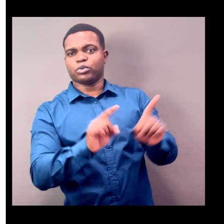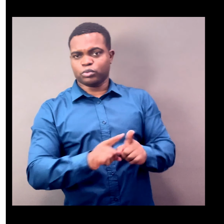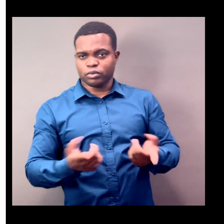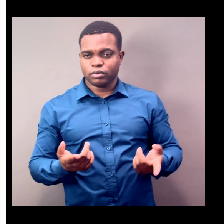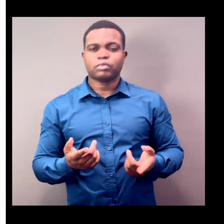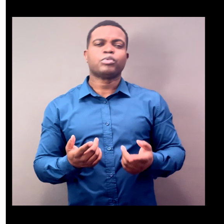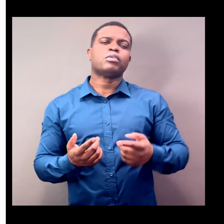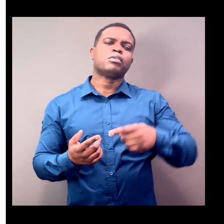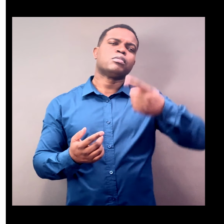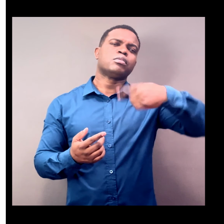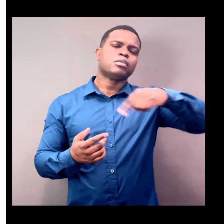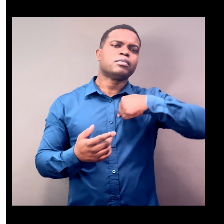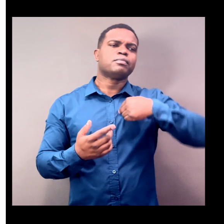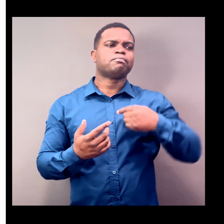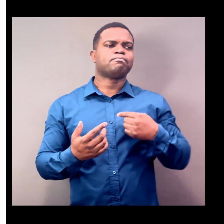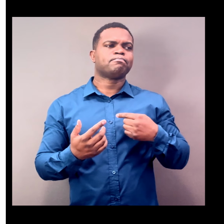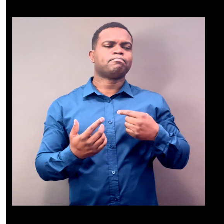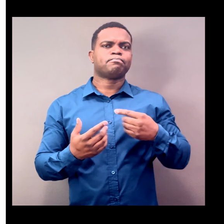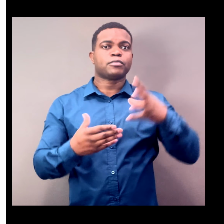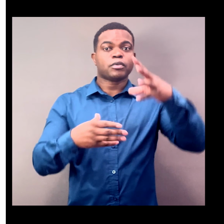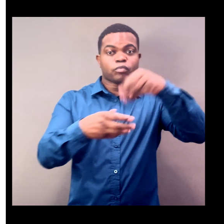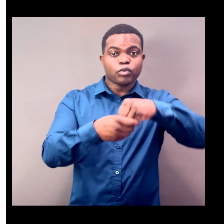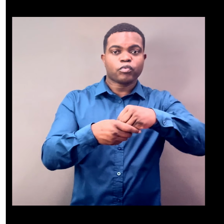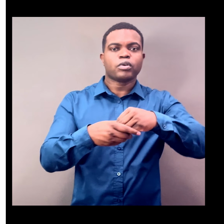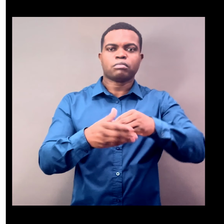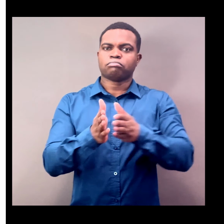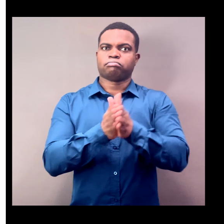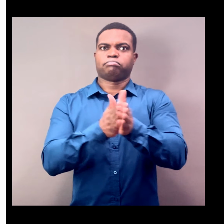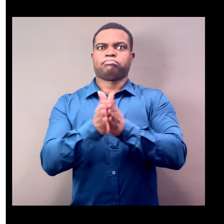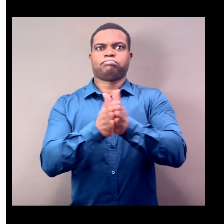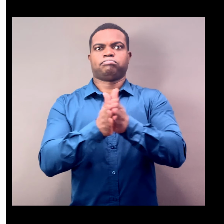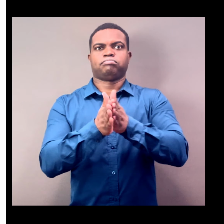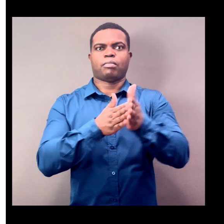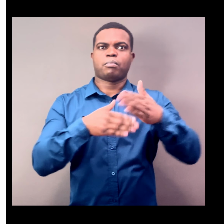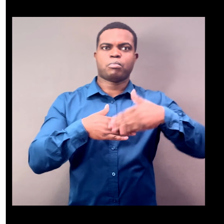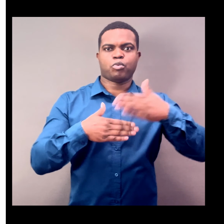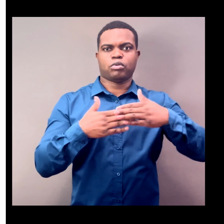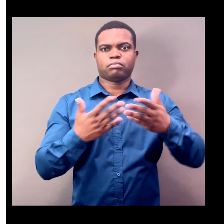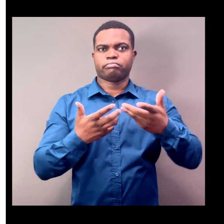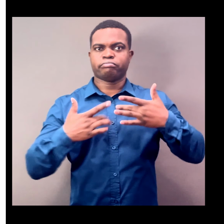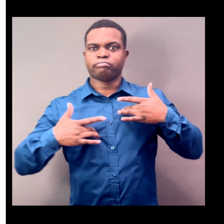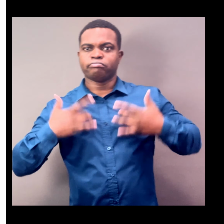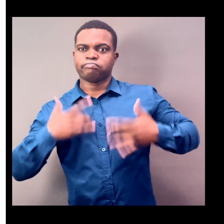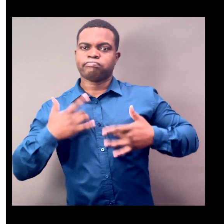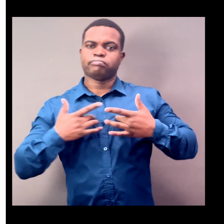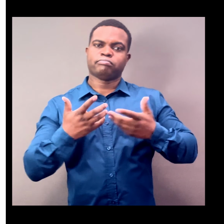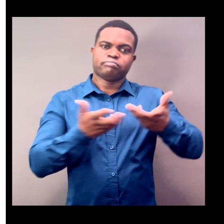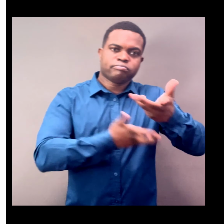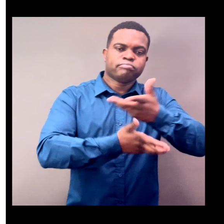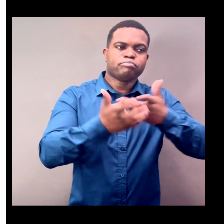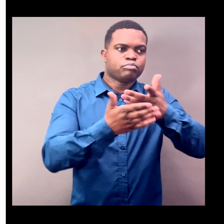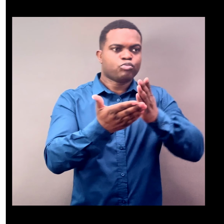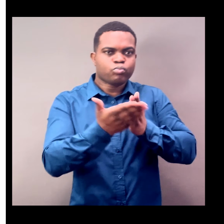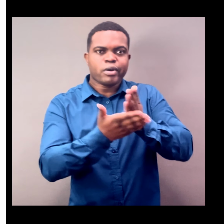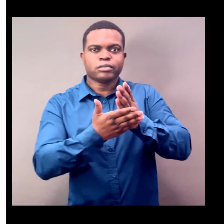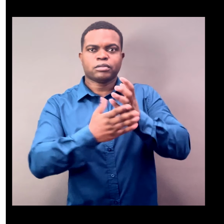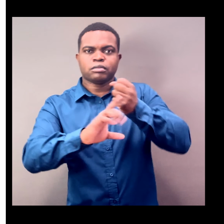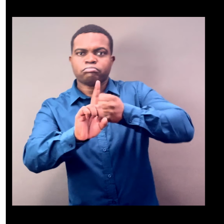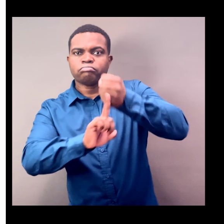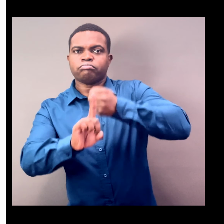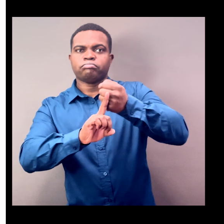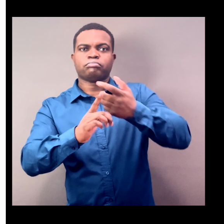it helps them to get involved. It helps them to get involved. It encourages them to advocate for their rights